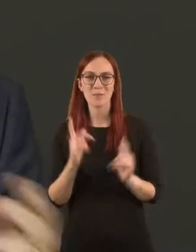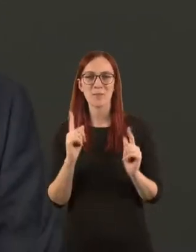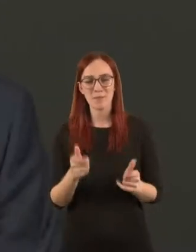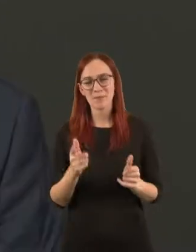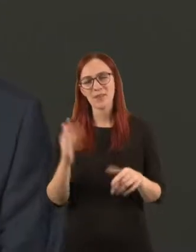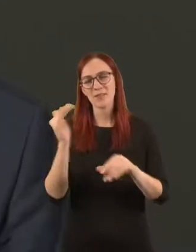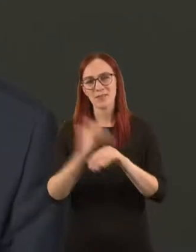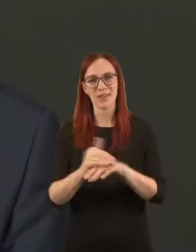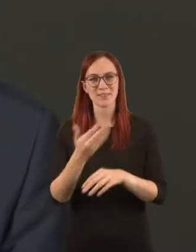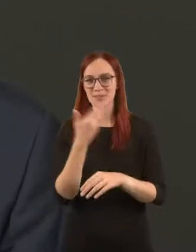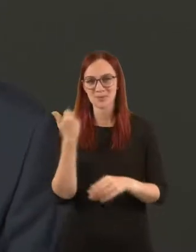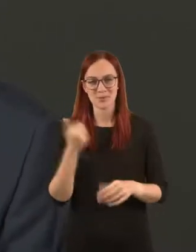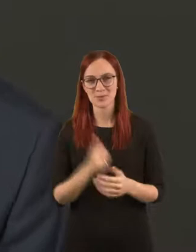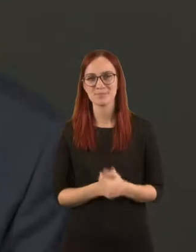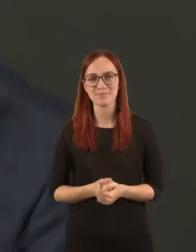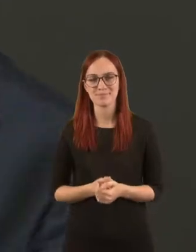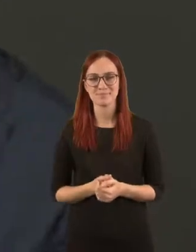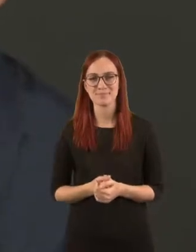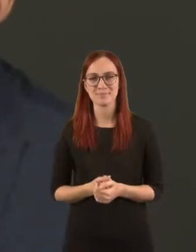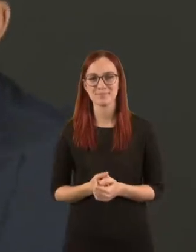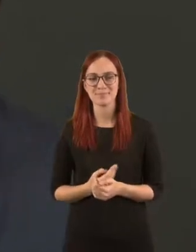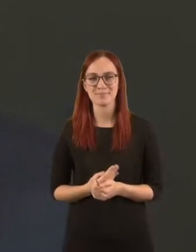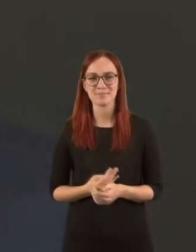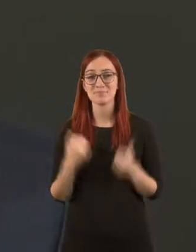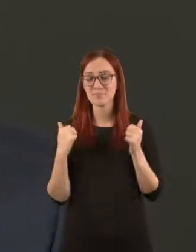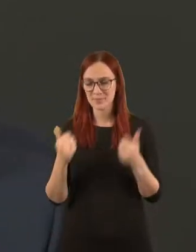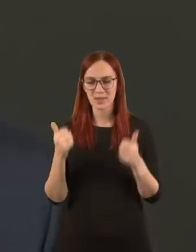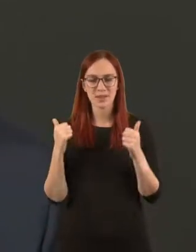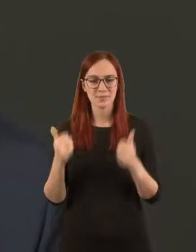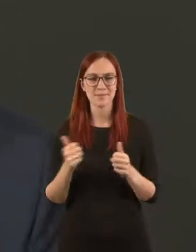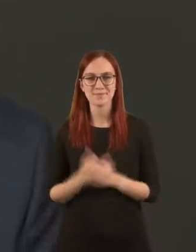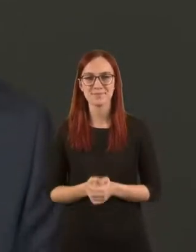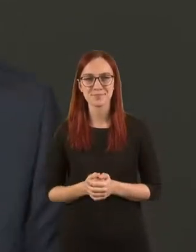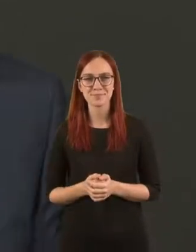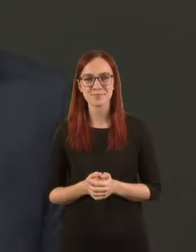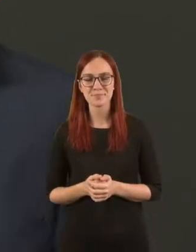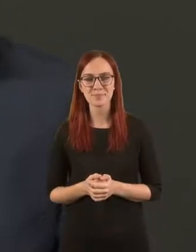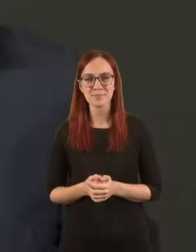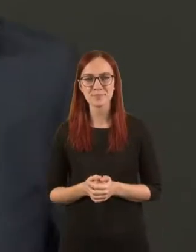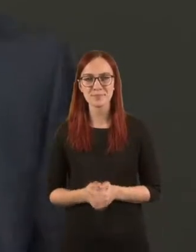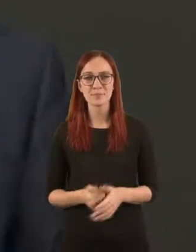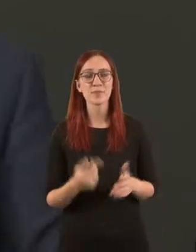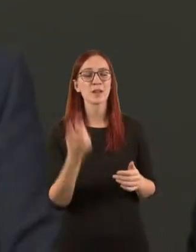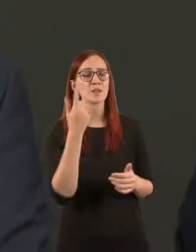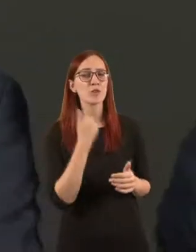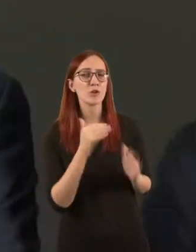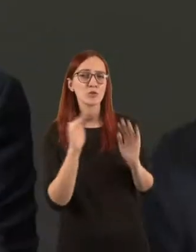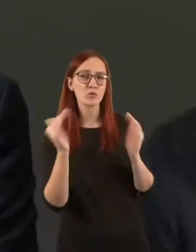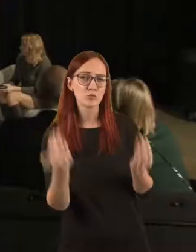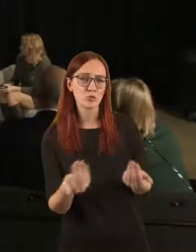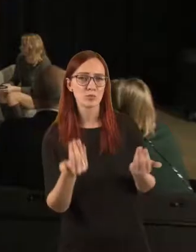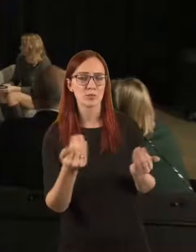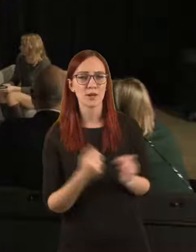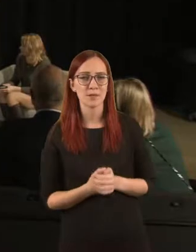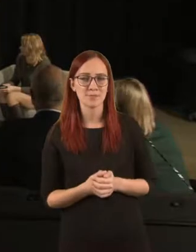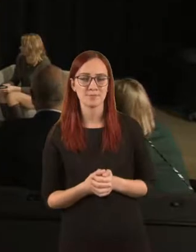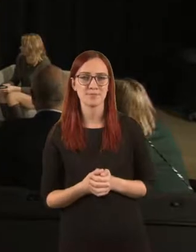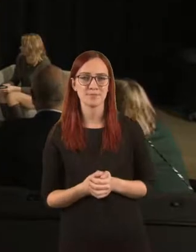these discussions ideological discussions and not evidence-based discussions. Well, I wanted to